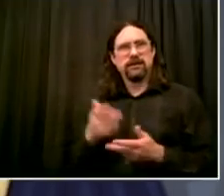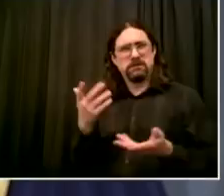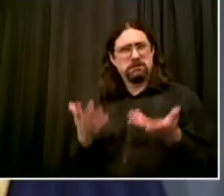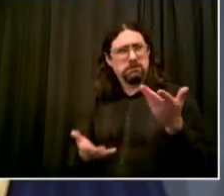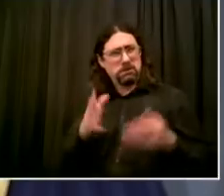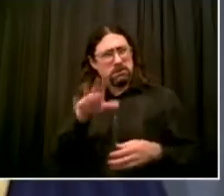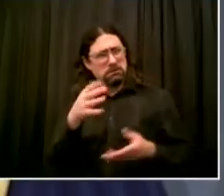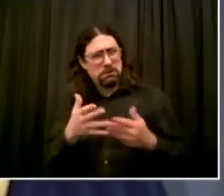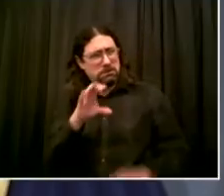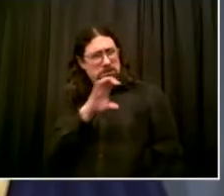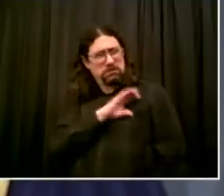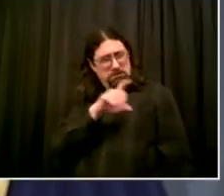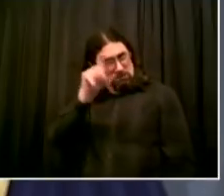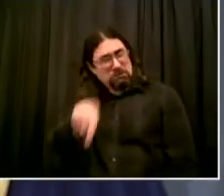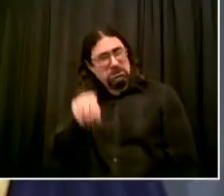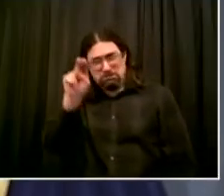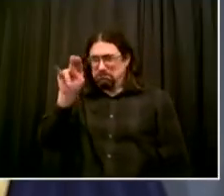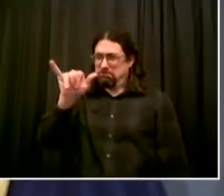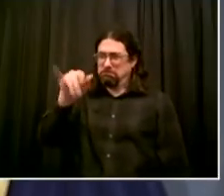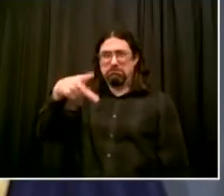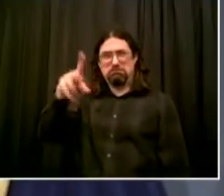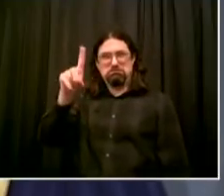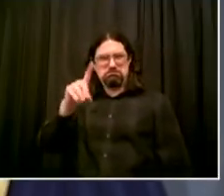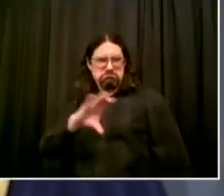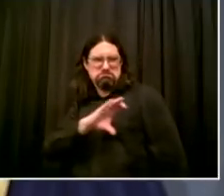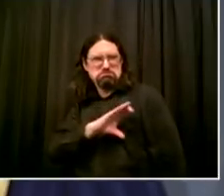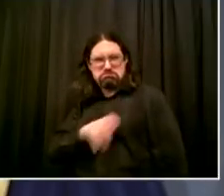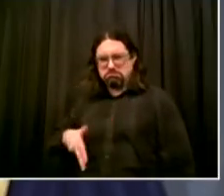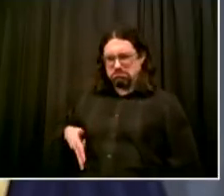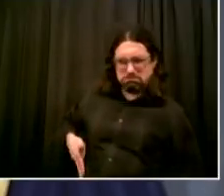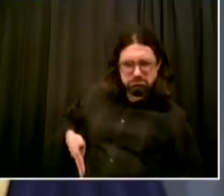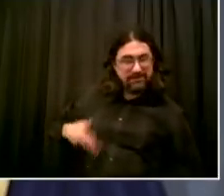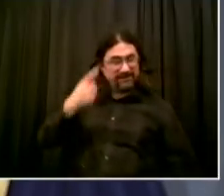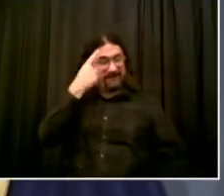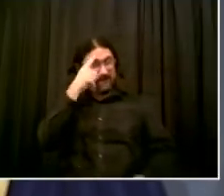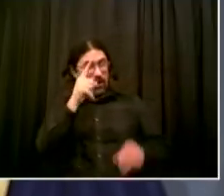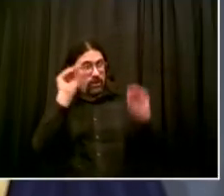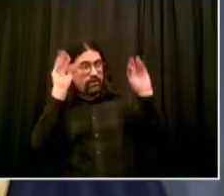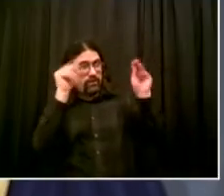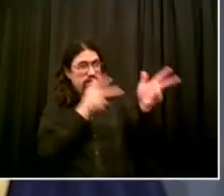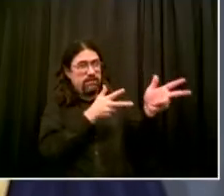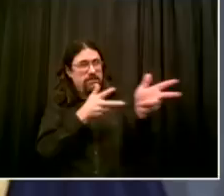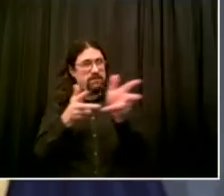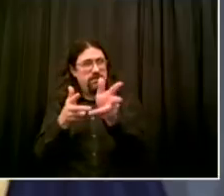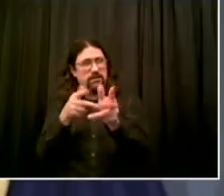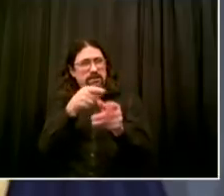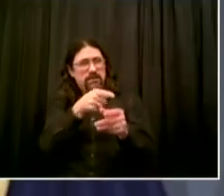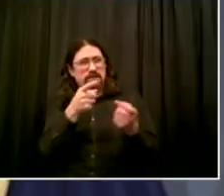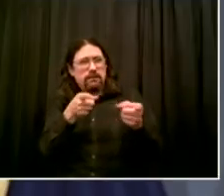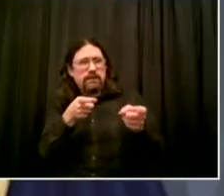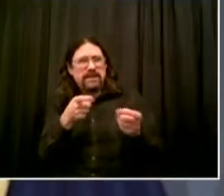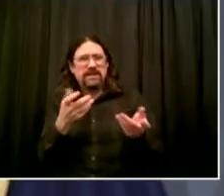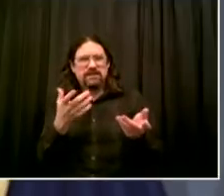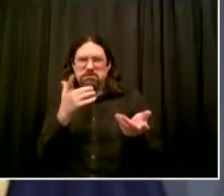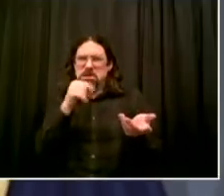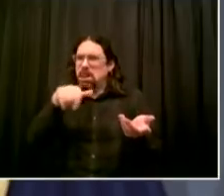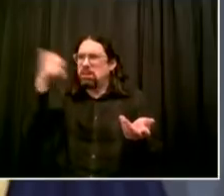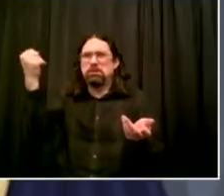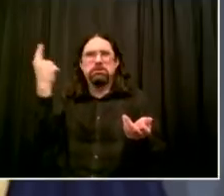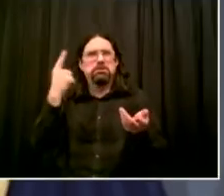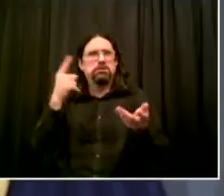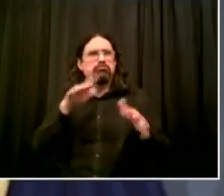think you're putting the pieces together very correctly. We see with the Cure Violence movement, the crisis management